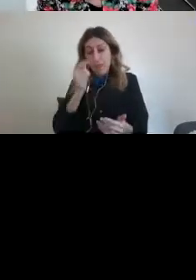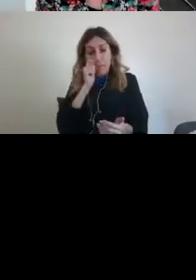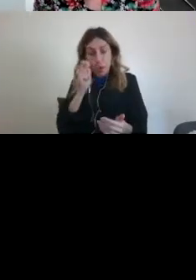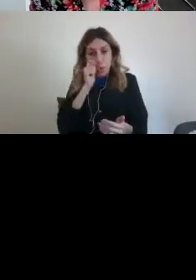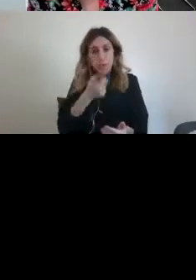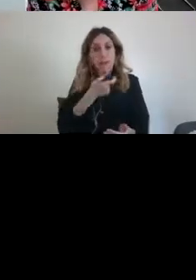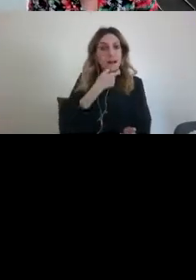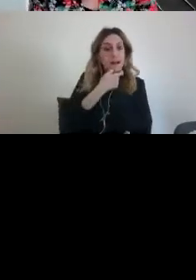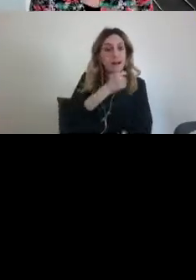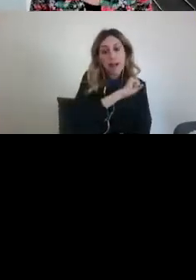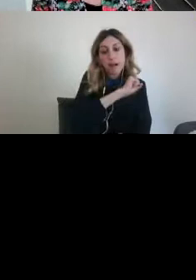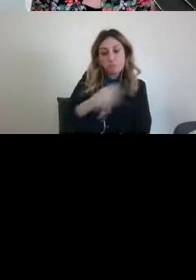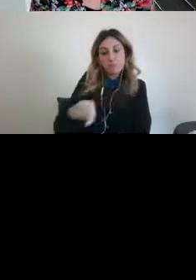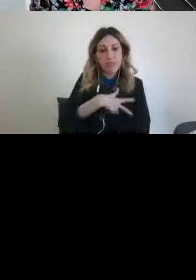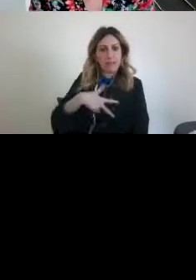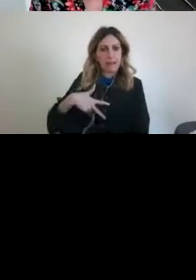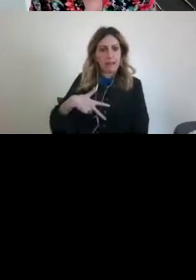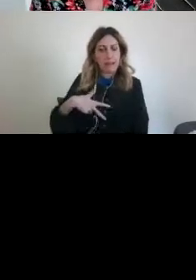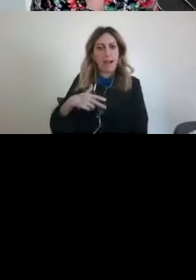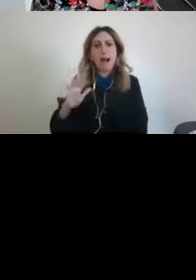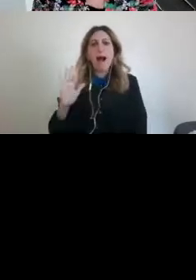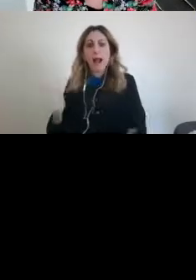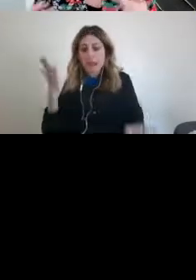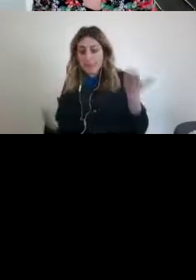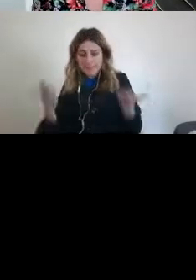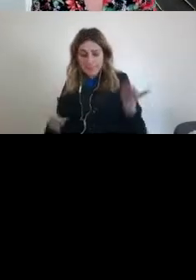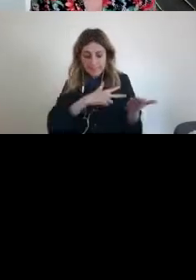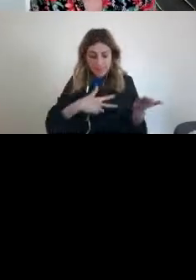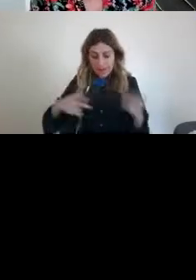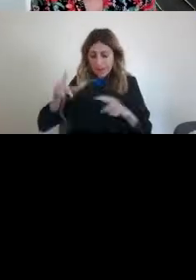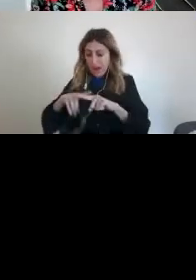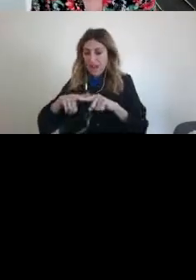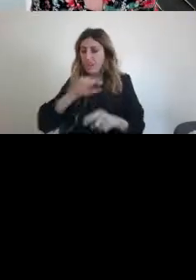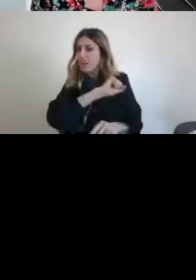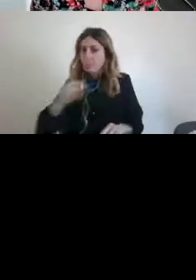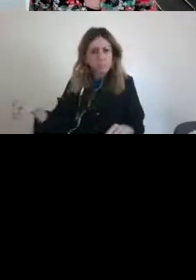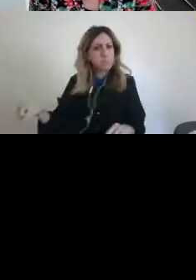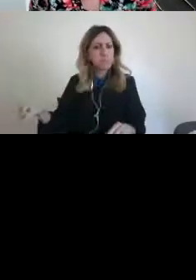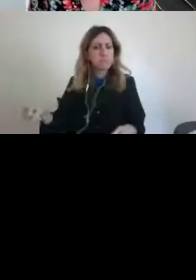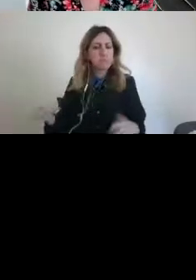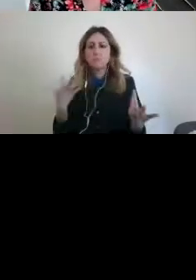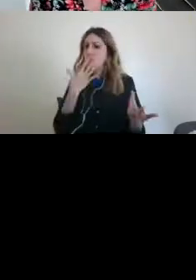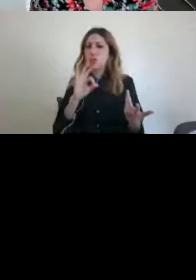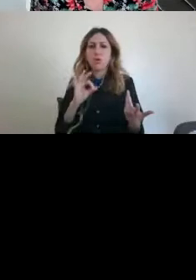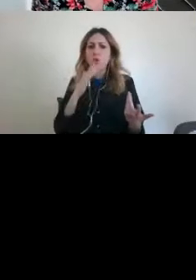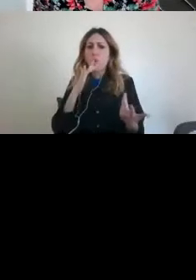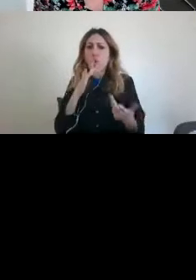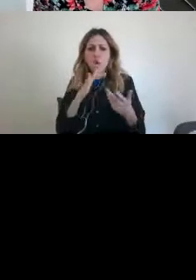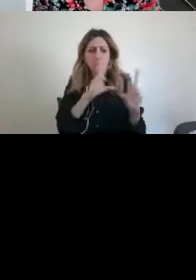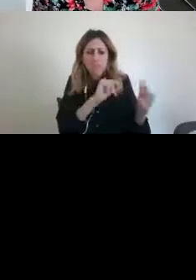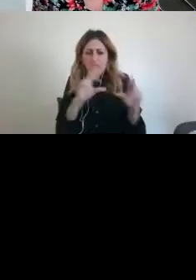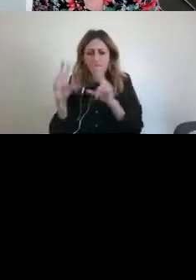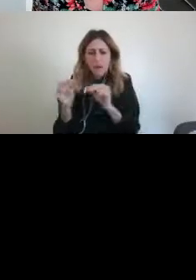a little bit of more time to really get SEO fit. But all the things I'm saying in this presentation will account for Greek as